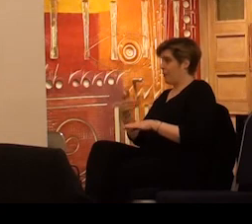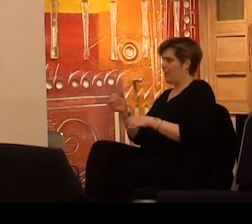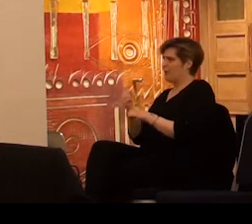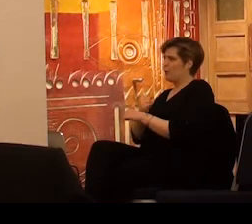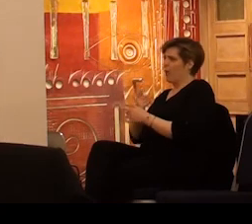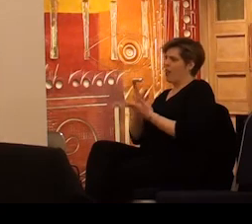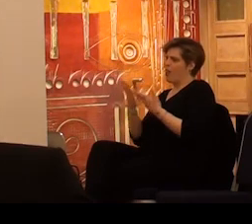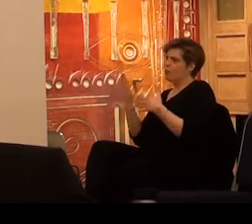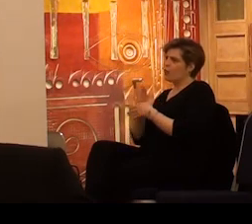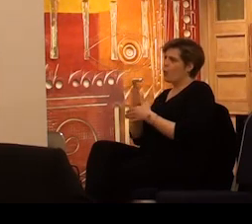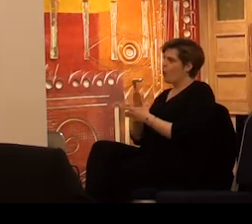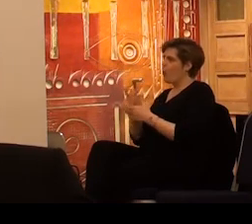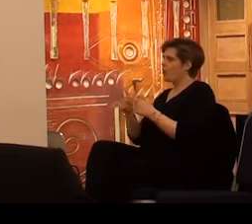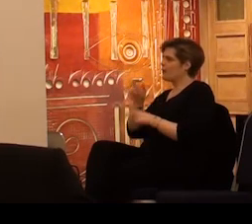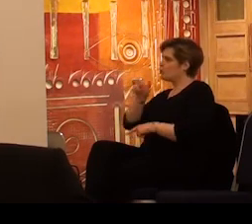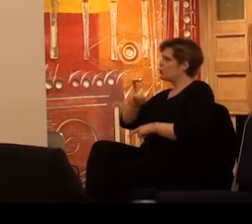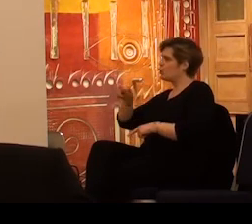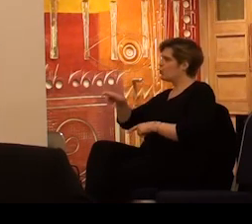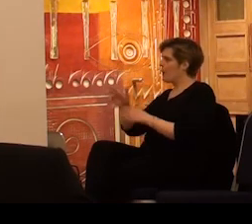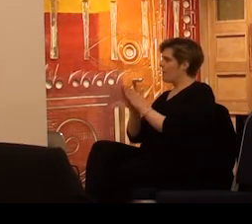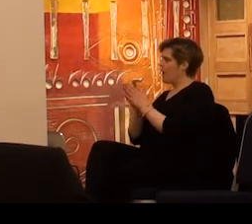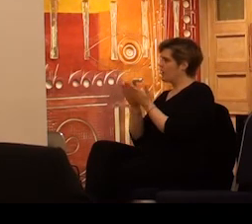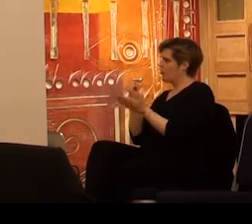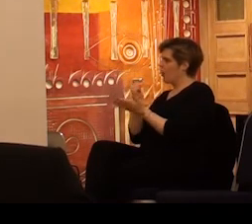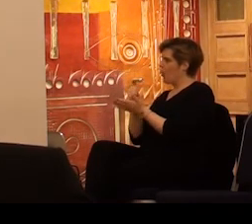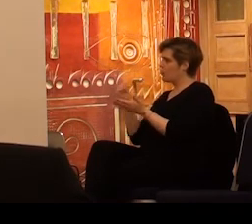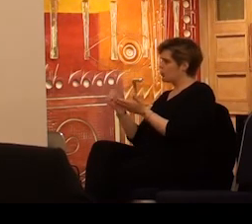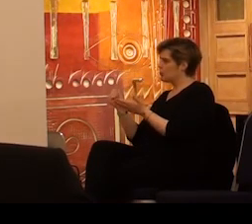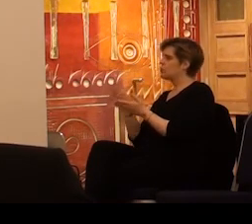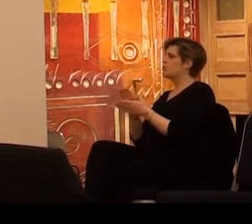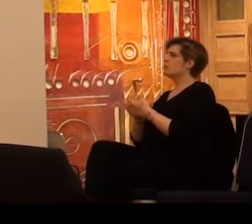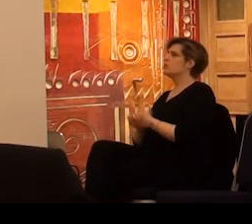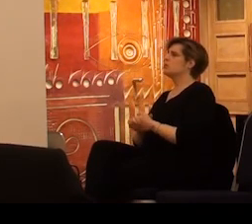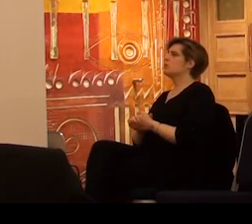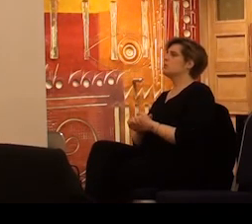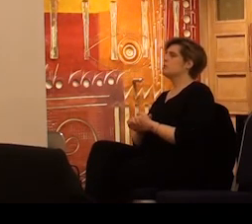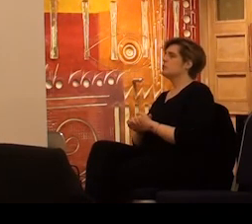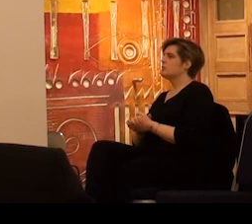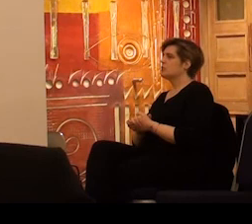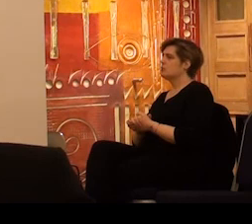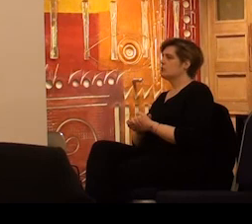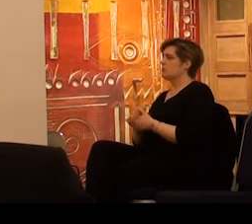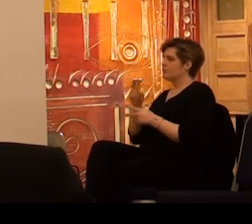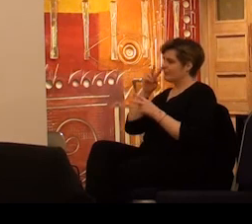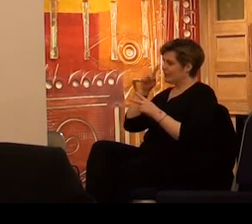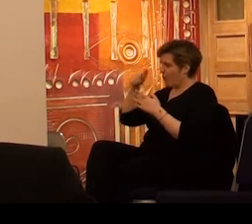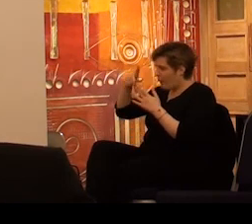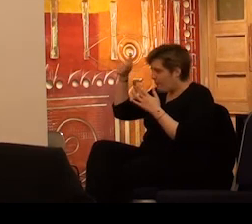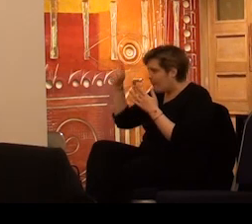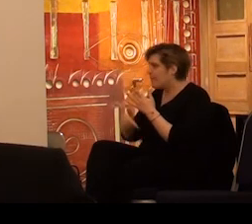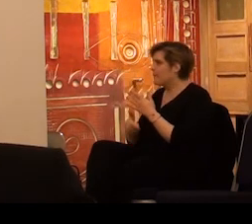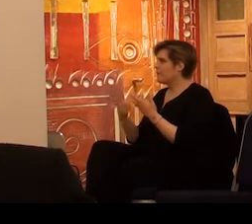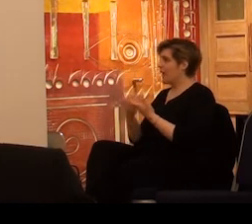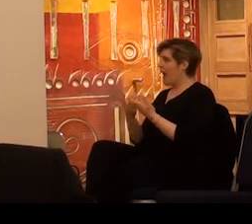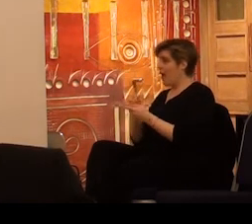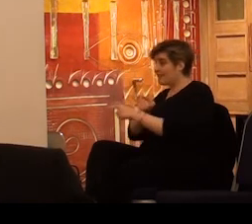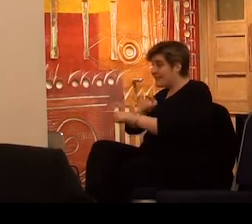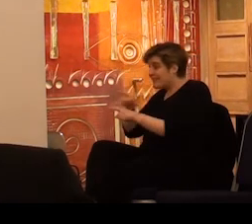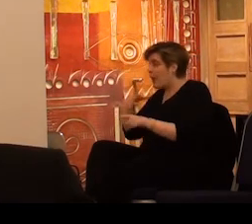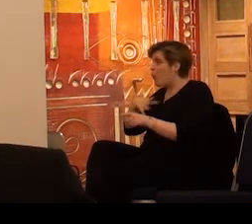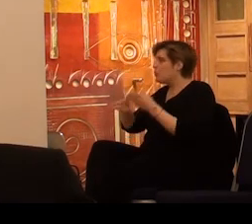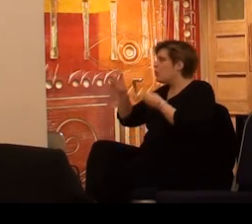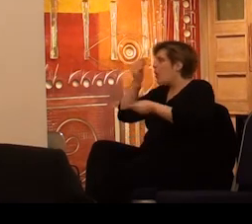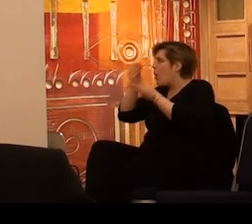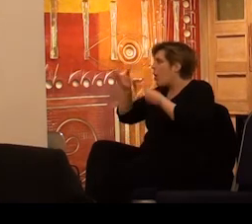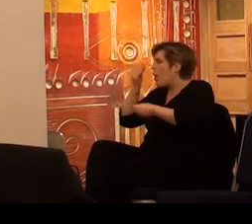passports, which are engaging with the young person centrally in metacognitive approaches in looking at how they want to learn and